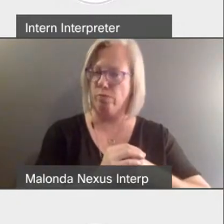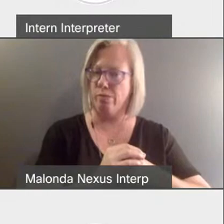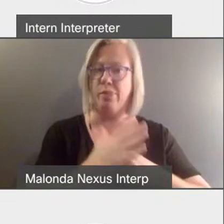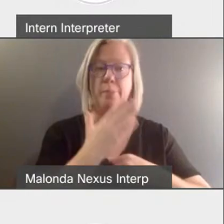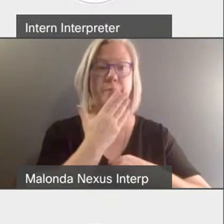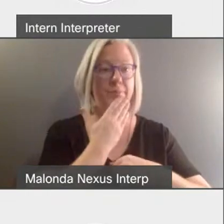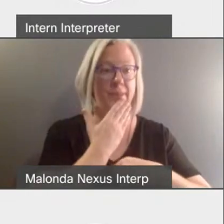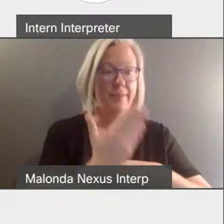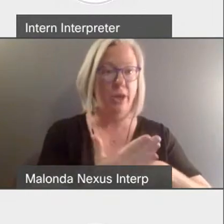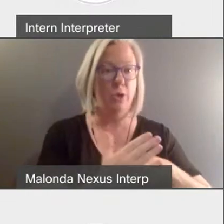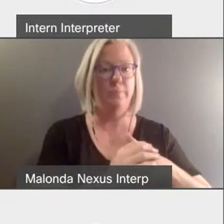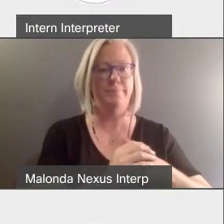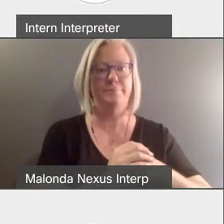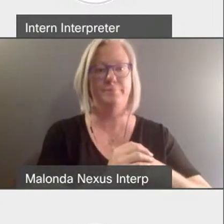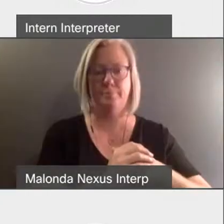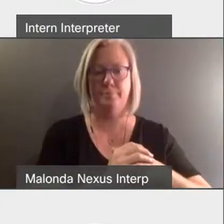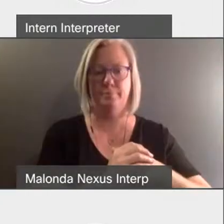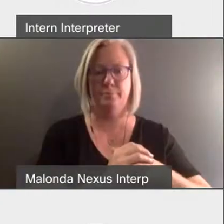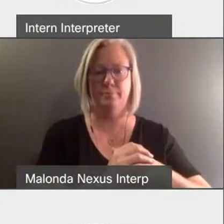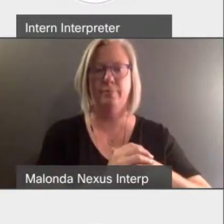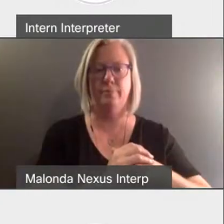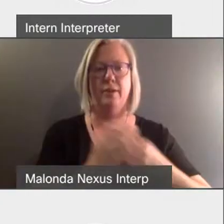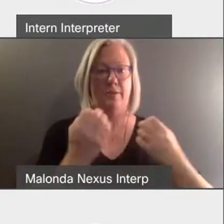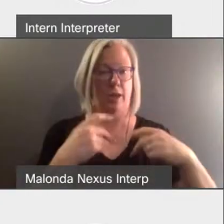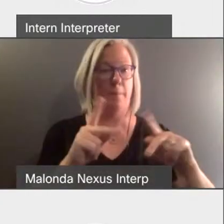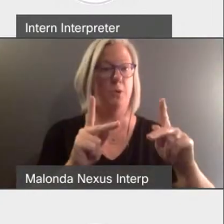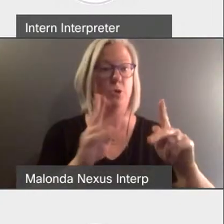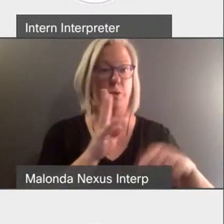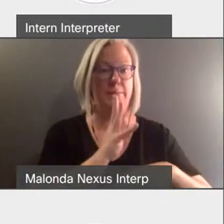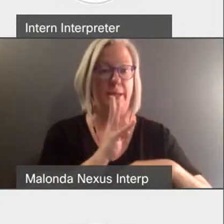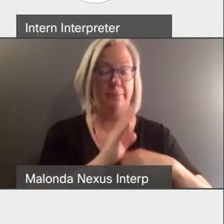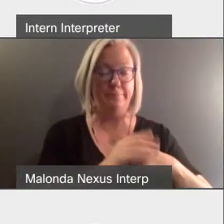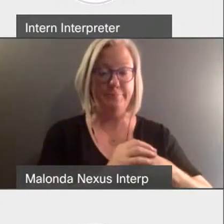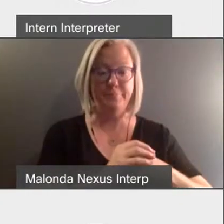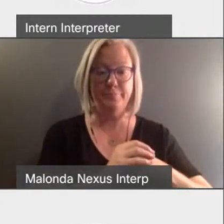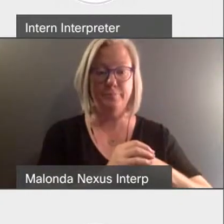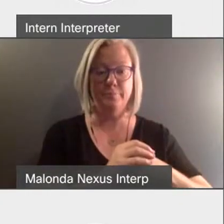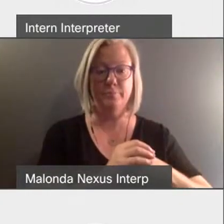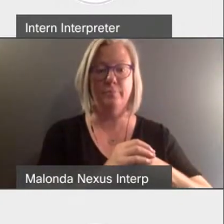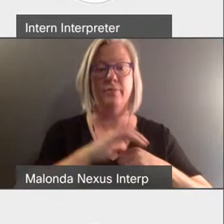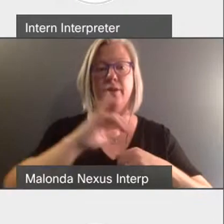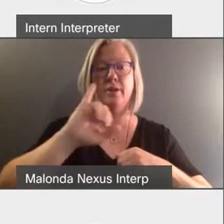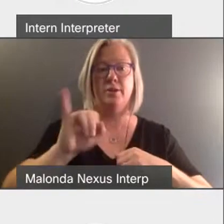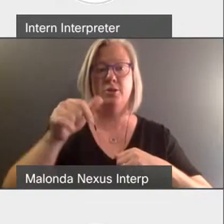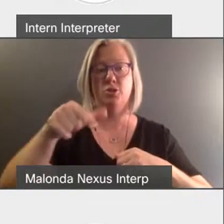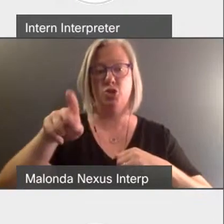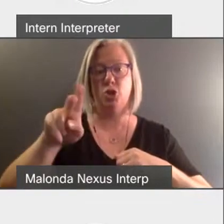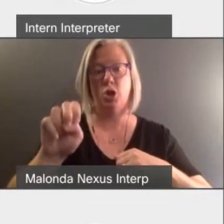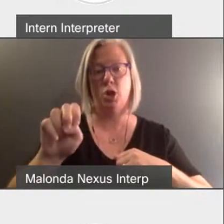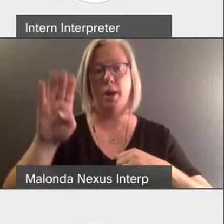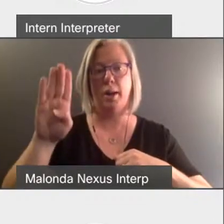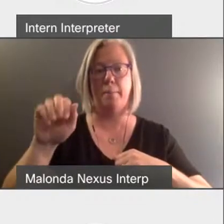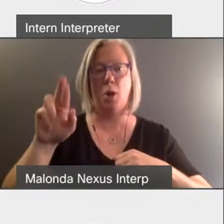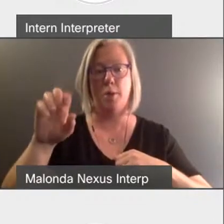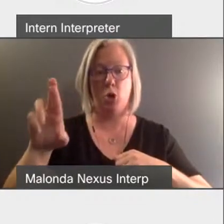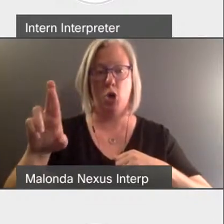Thank you. Opportunity to speak. Jacques Barber, a voting citizen of